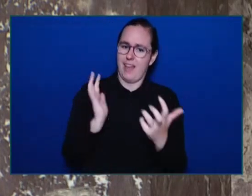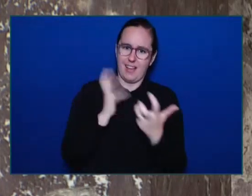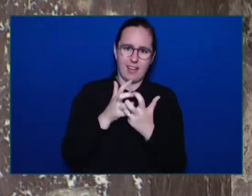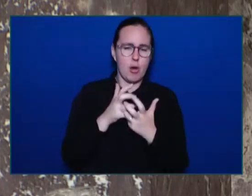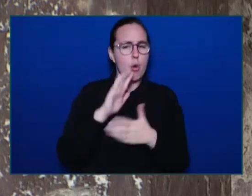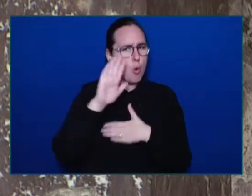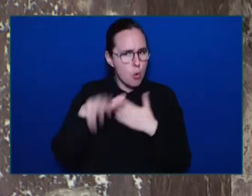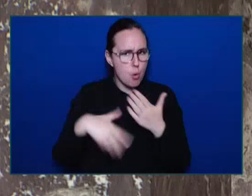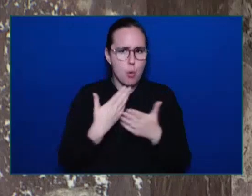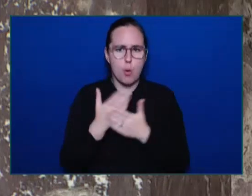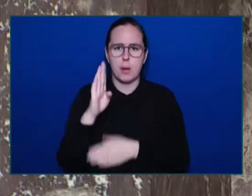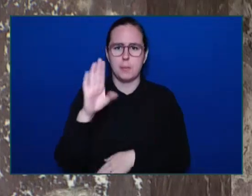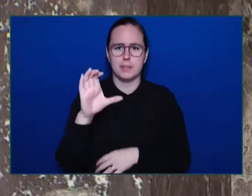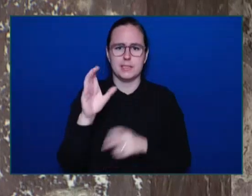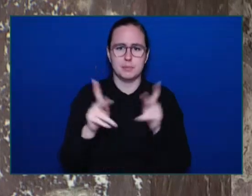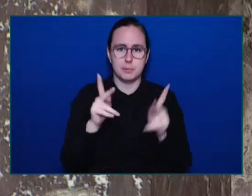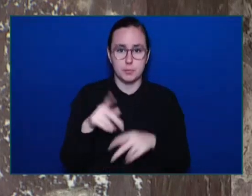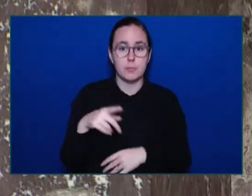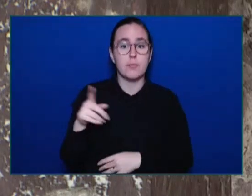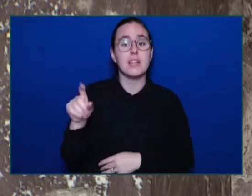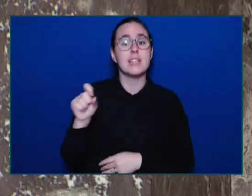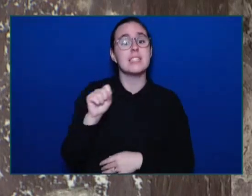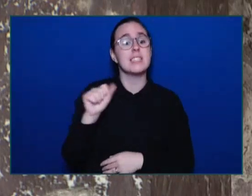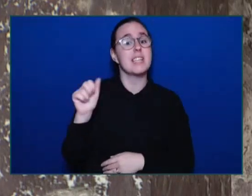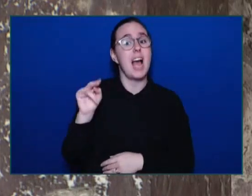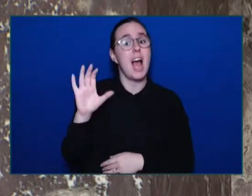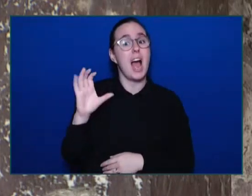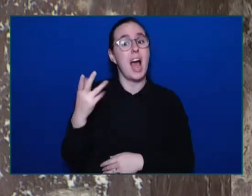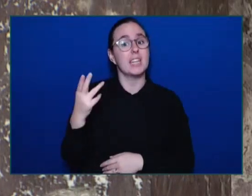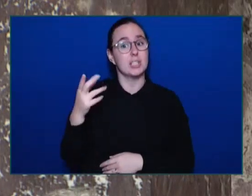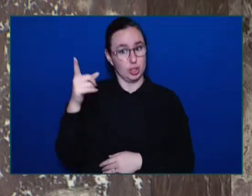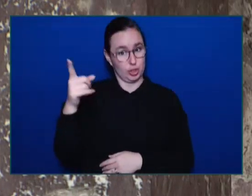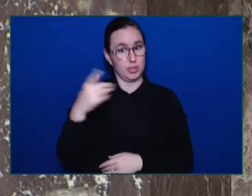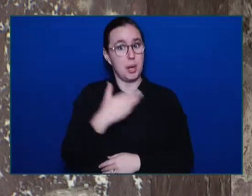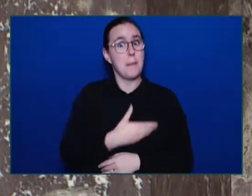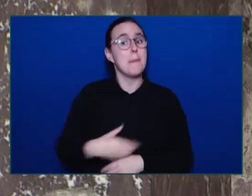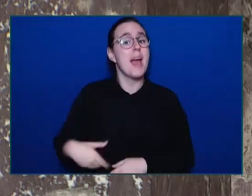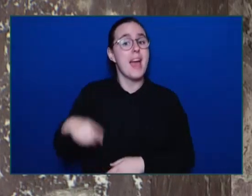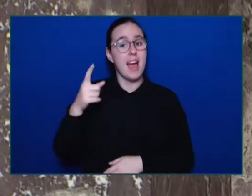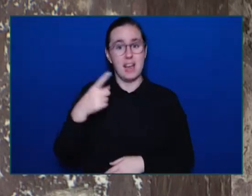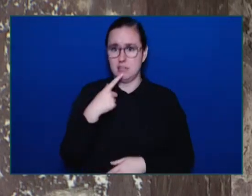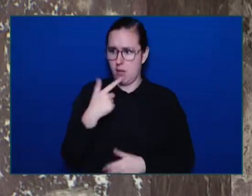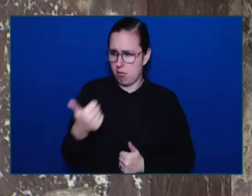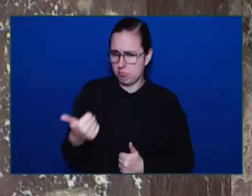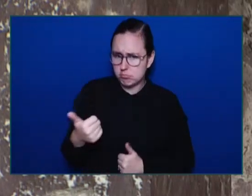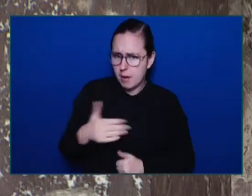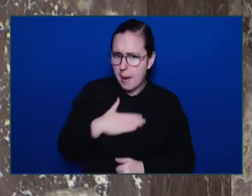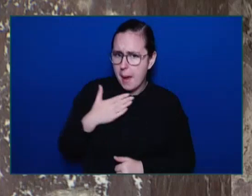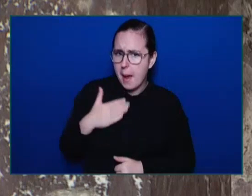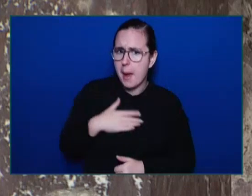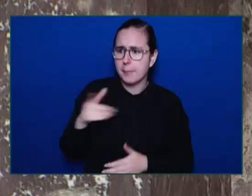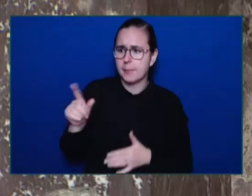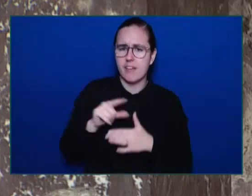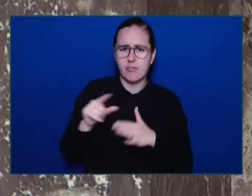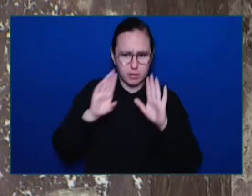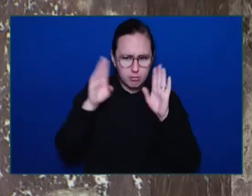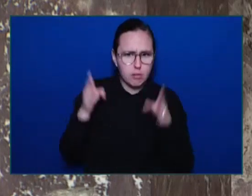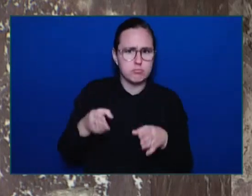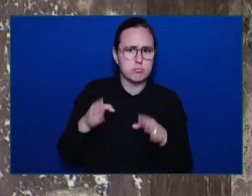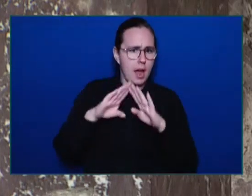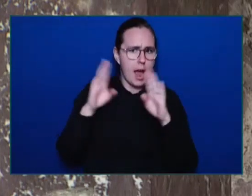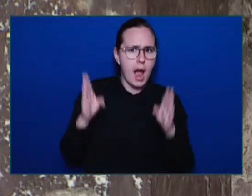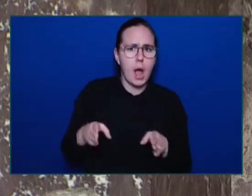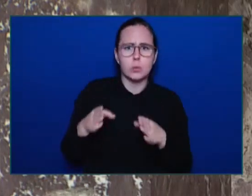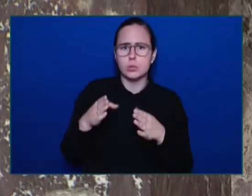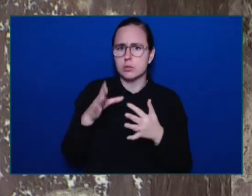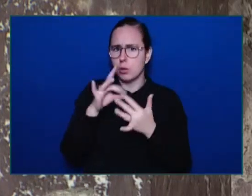challenge very seriously. I've got a councillor in my community, Dylan Kruger, maybe they may know him. He also came out and said, this is a fantastic policy. You know